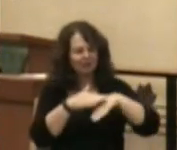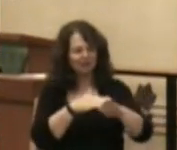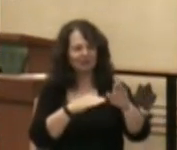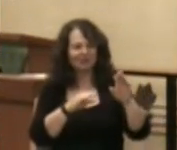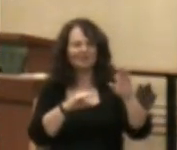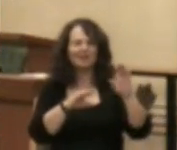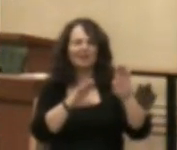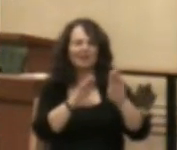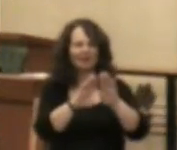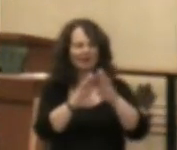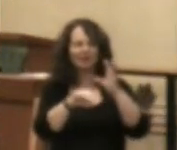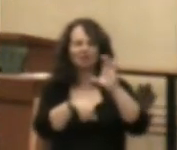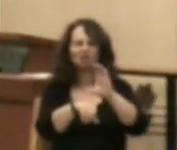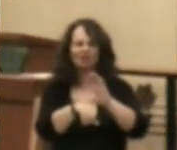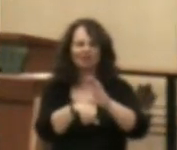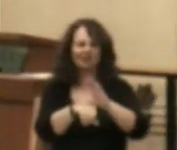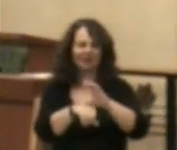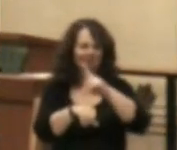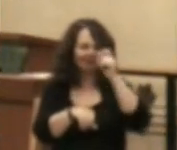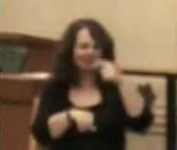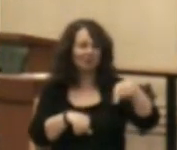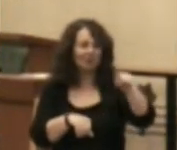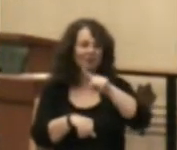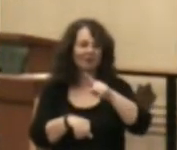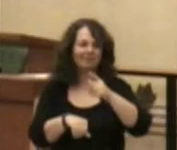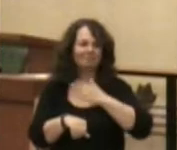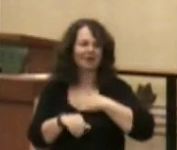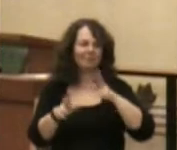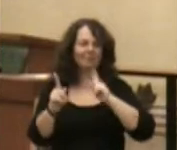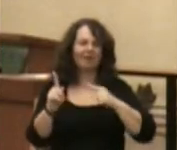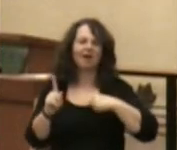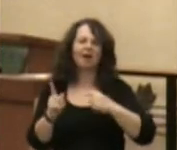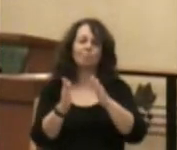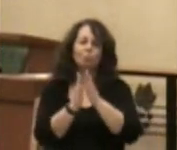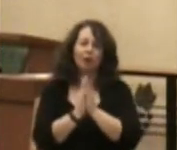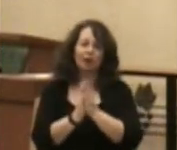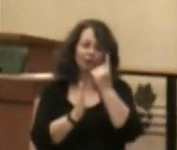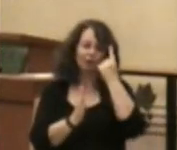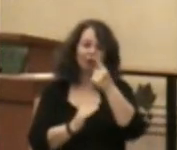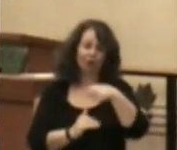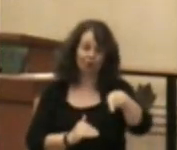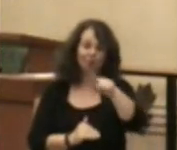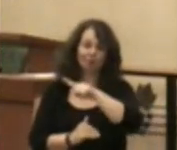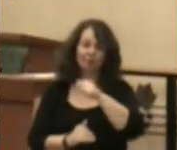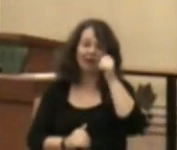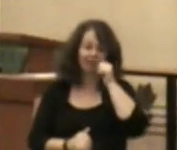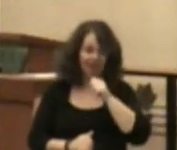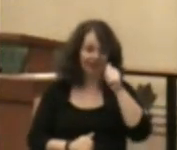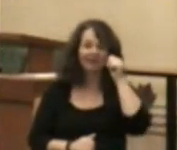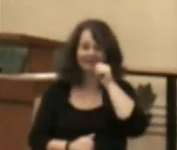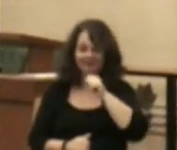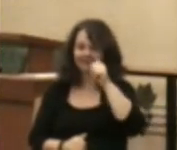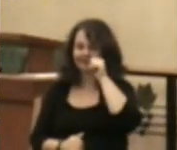you are my people. I pray for my people every day.